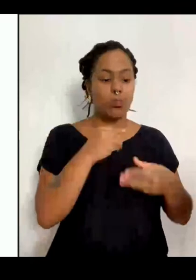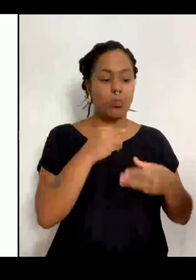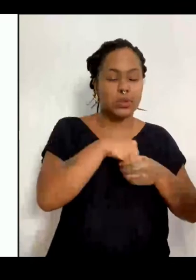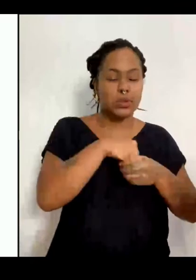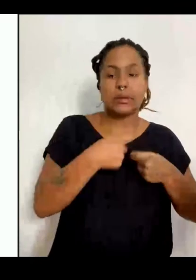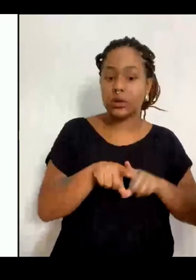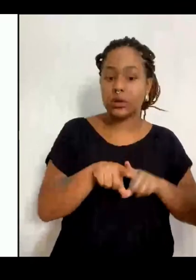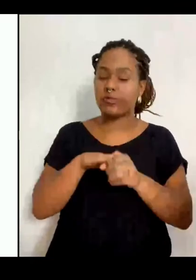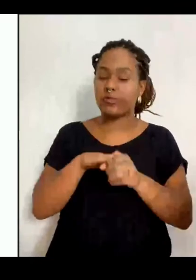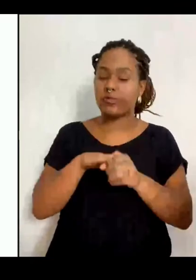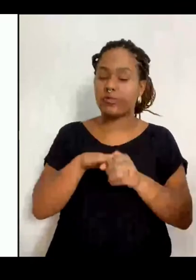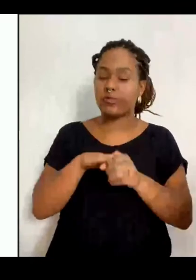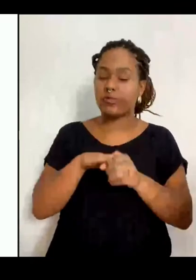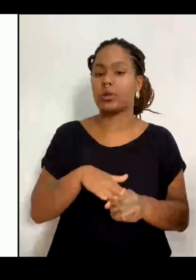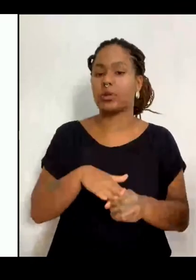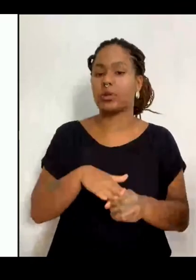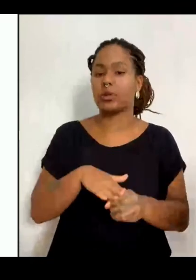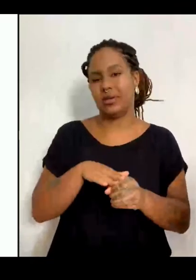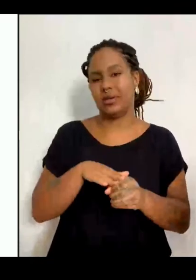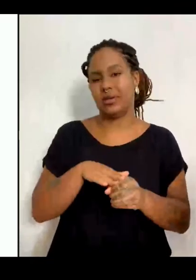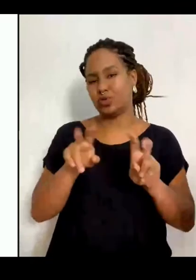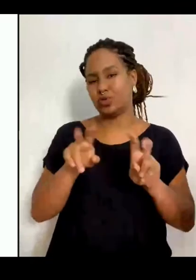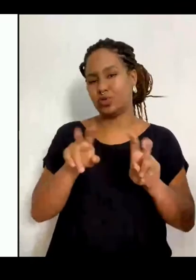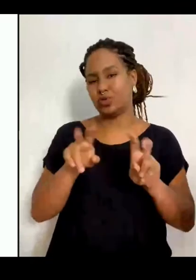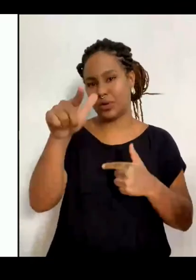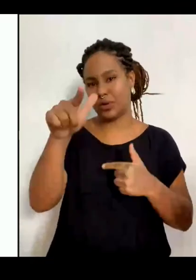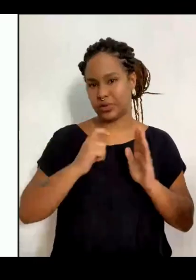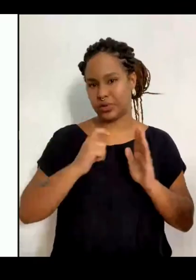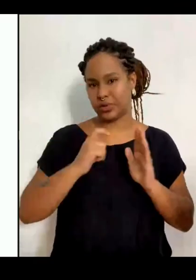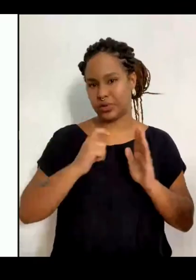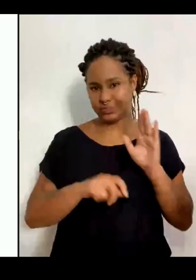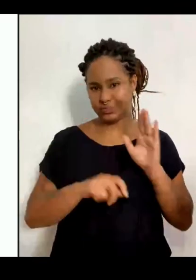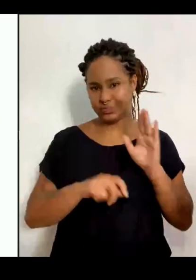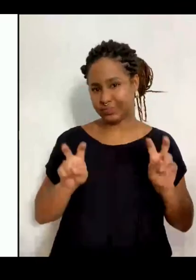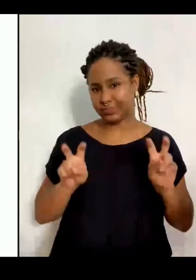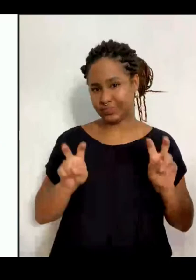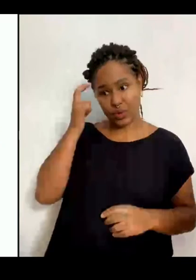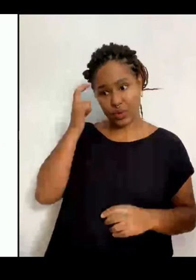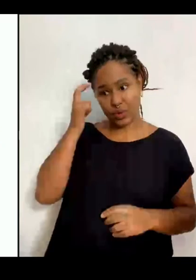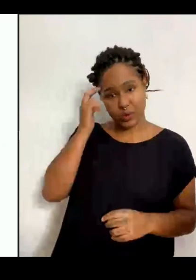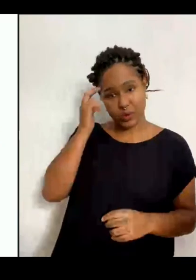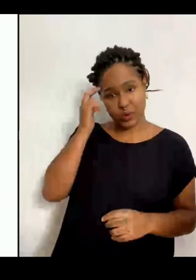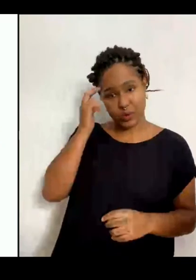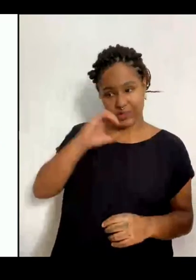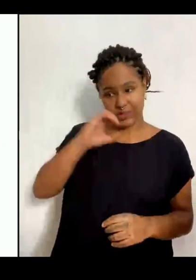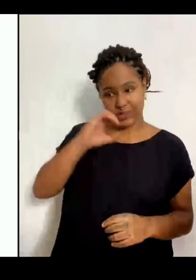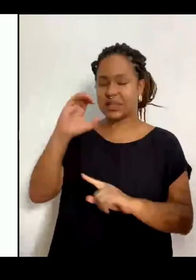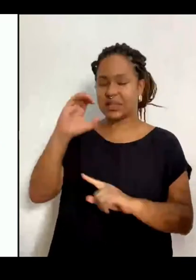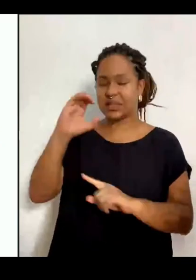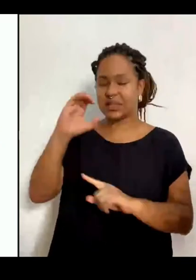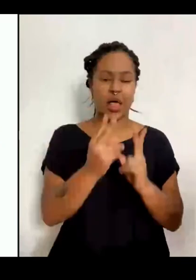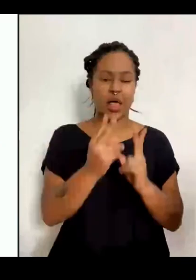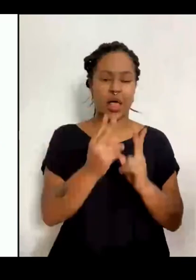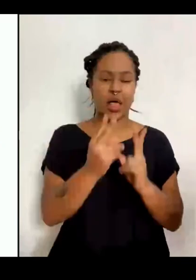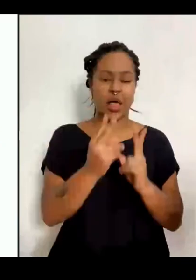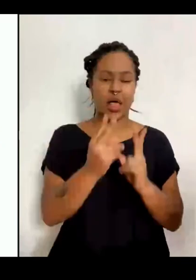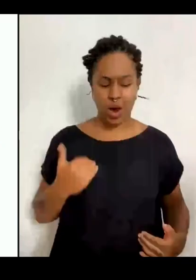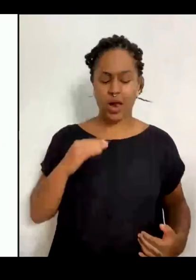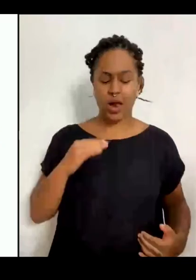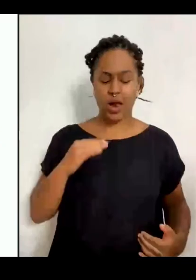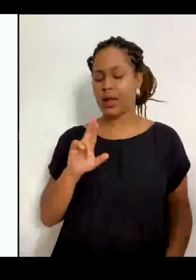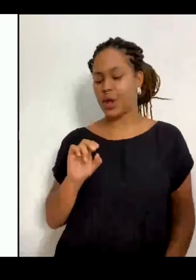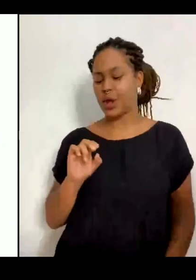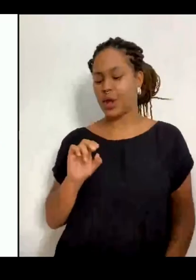writes Western cultures devaluation of the erotic parallels its devaluations of women and of nature